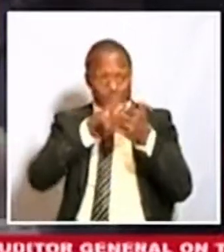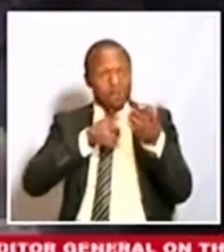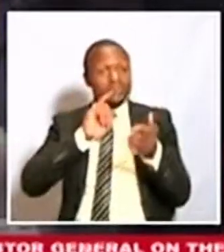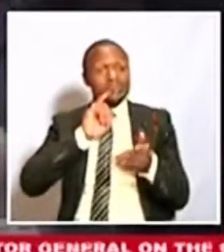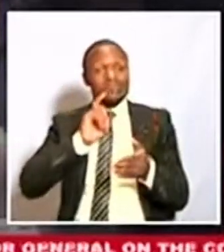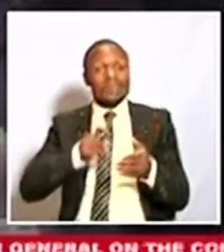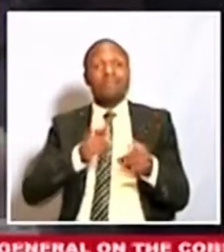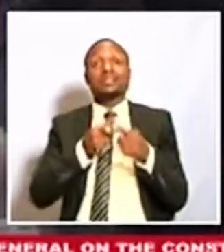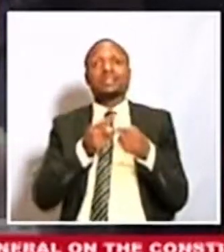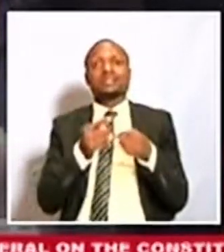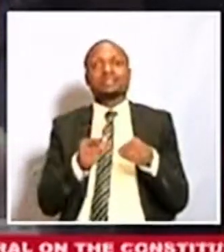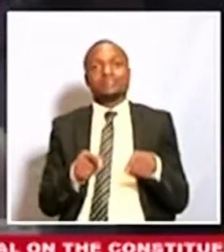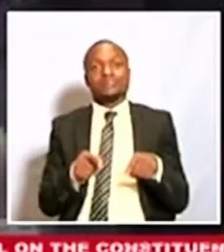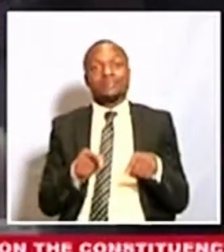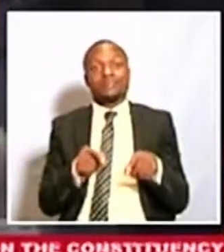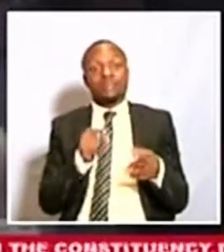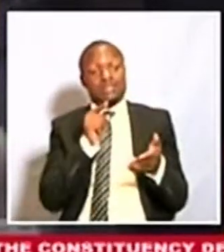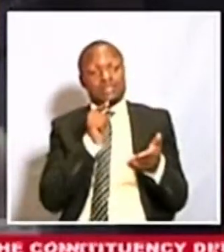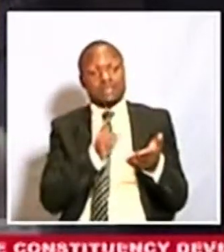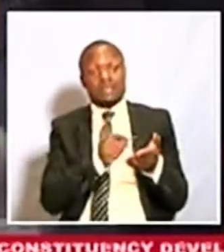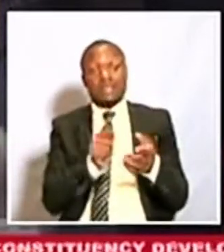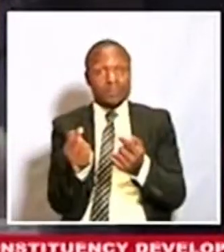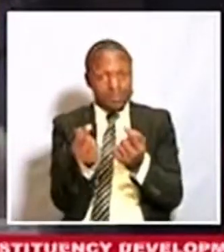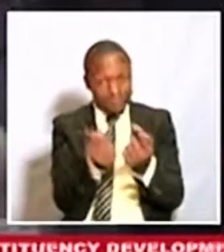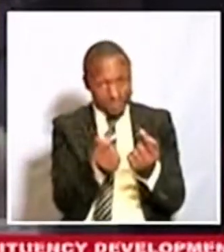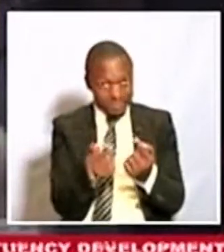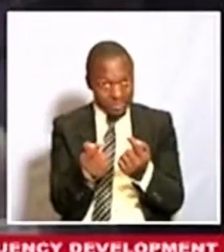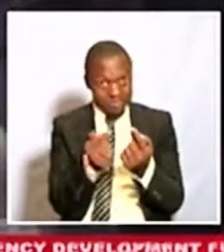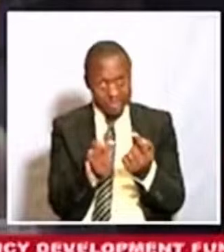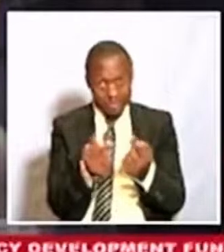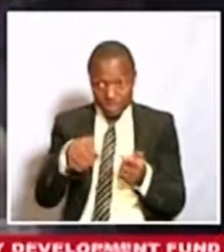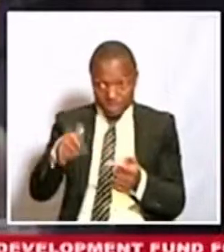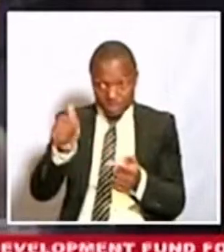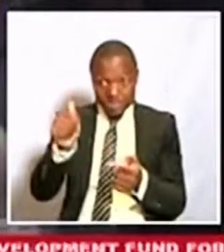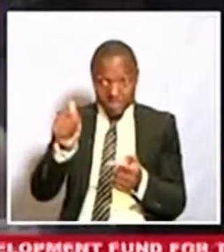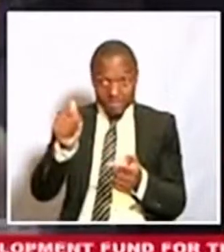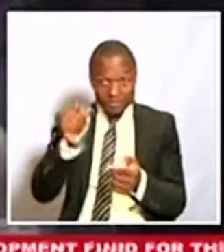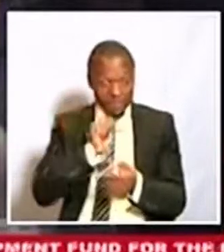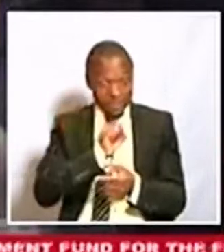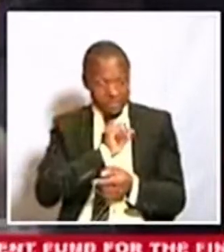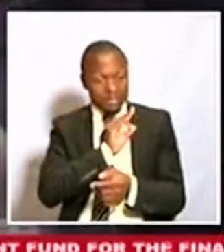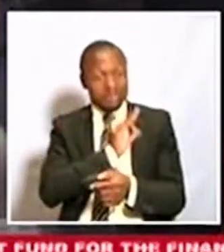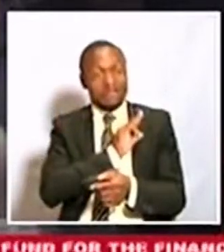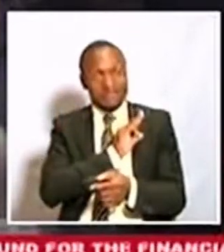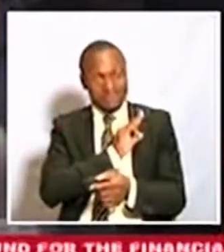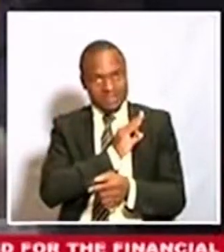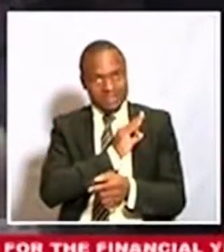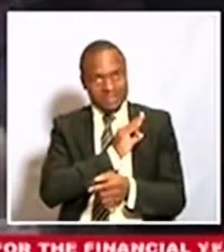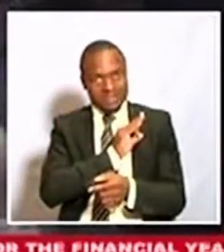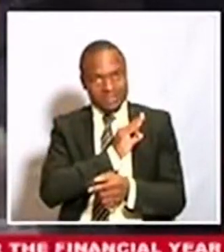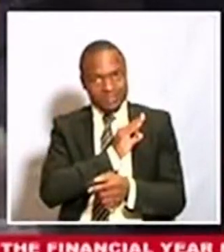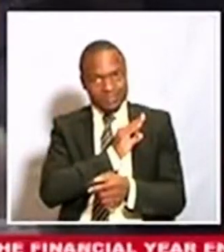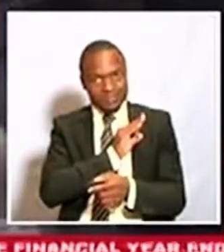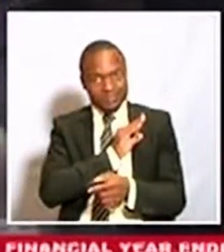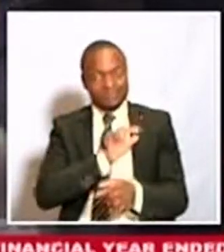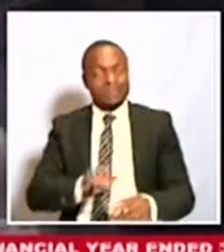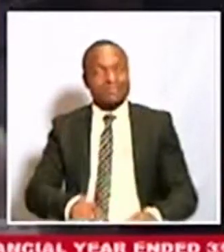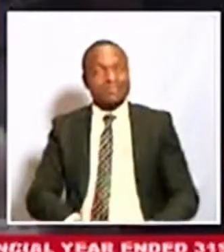done. And in this instance, as the technocrats, we are the